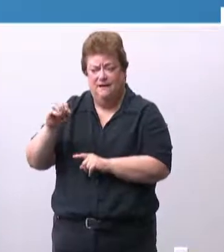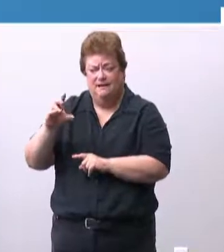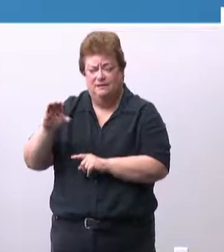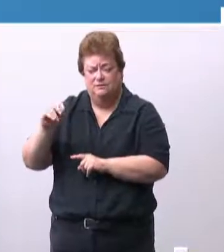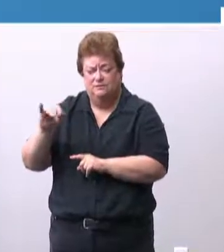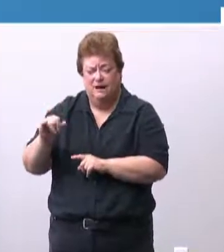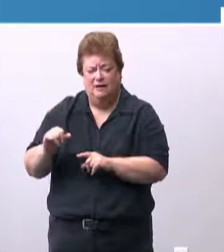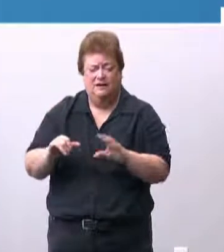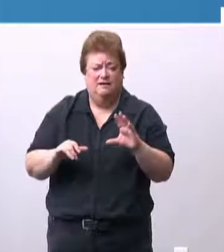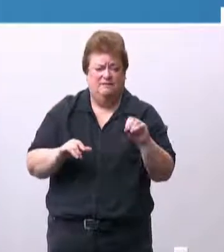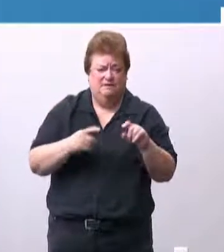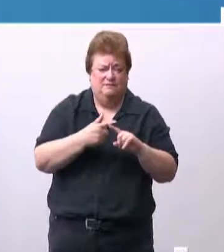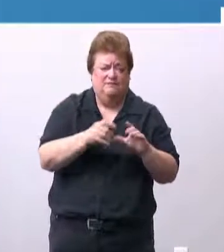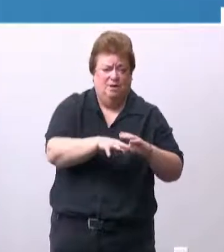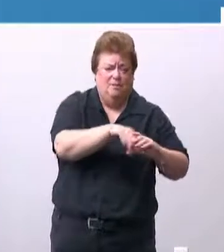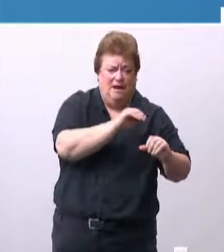County.